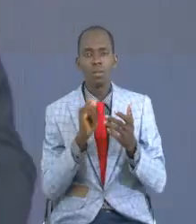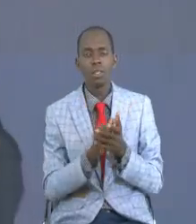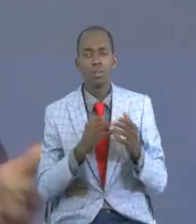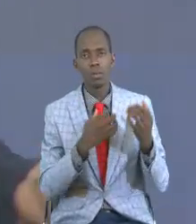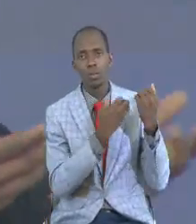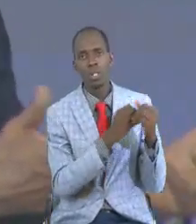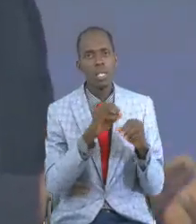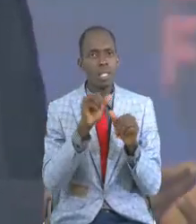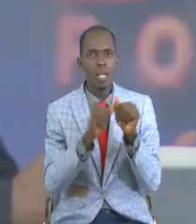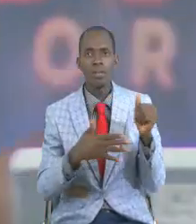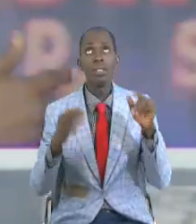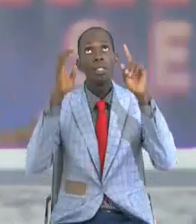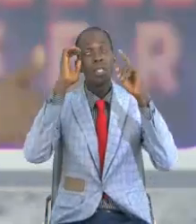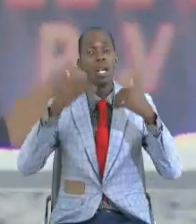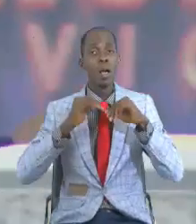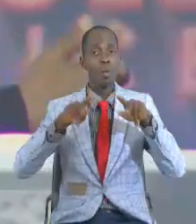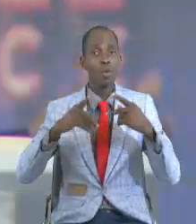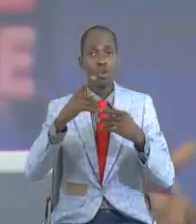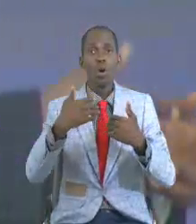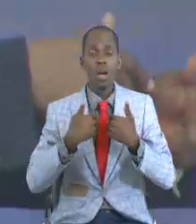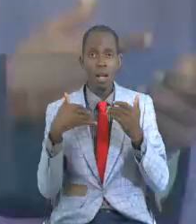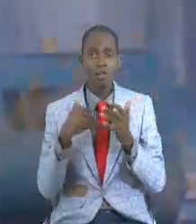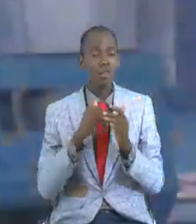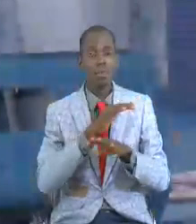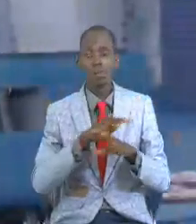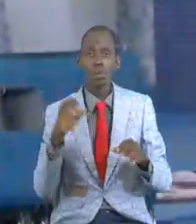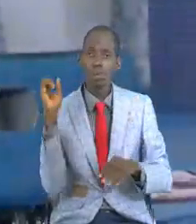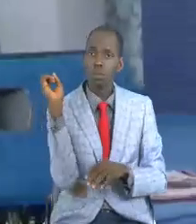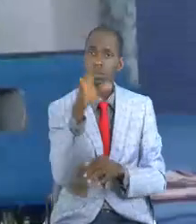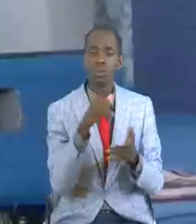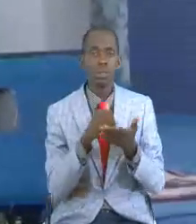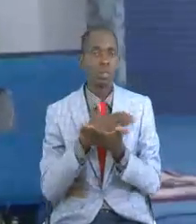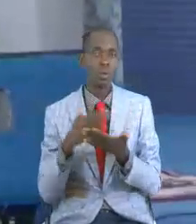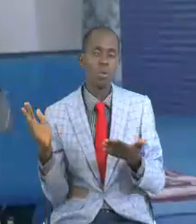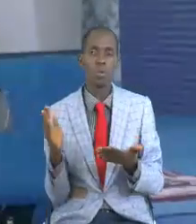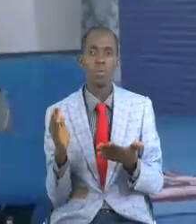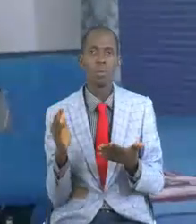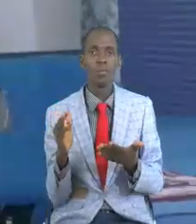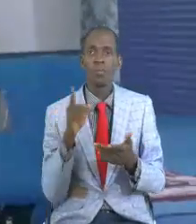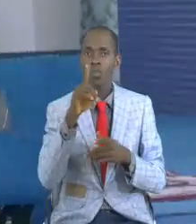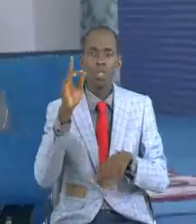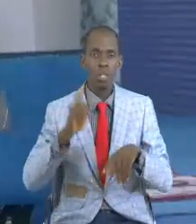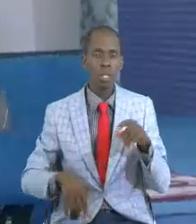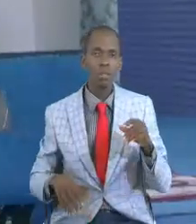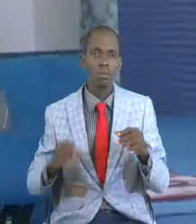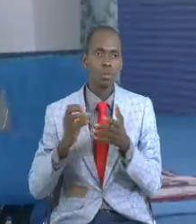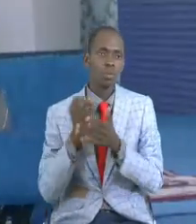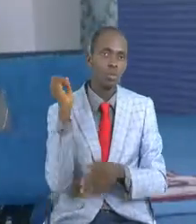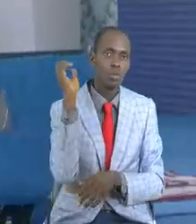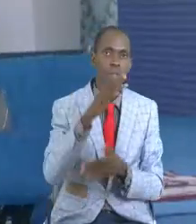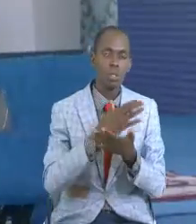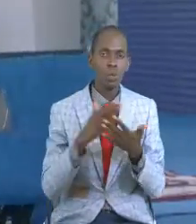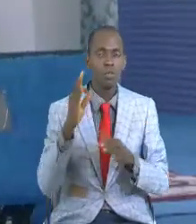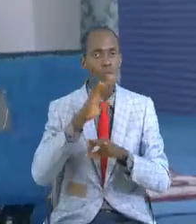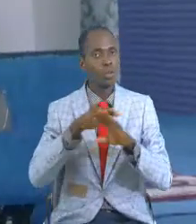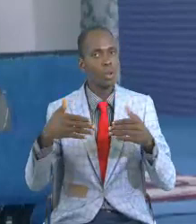provided. It says, you have it, don't cast it away. You cannot cast it away if you don't have it. You